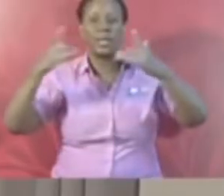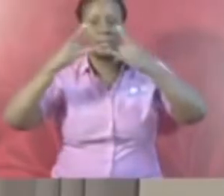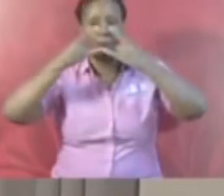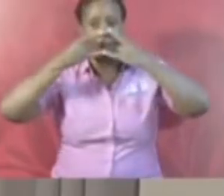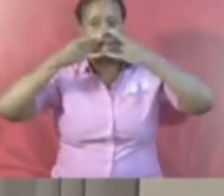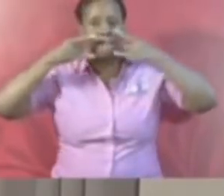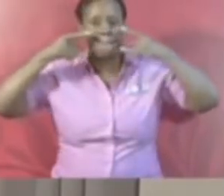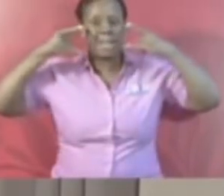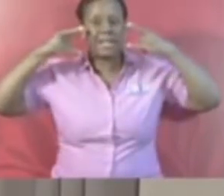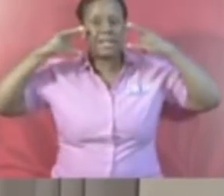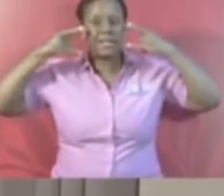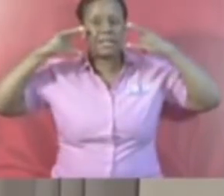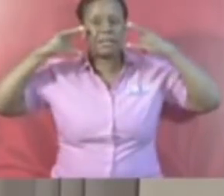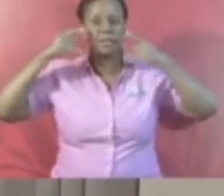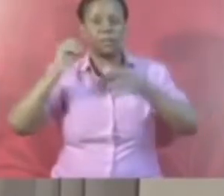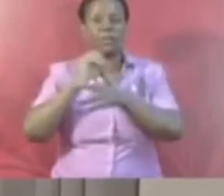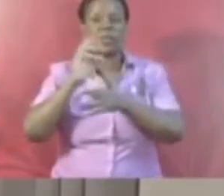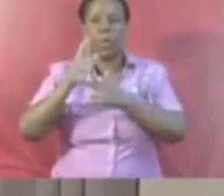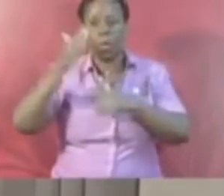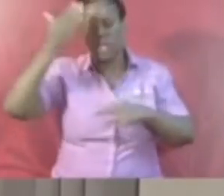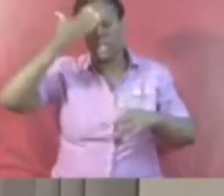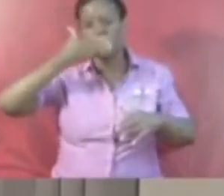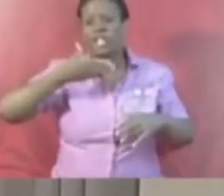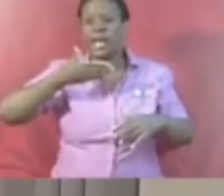which is this,